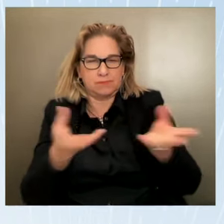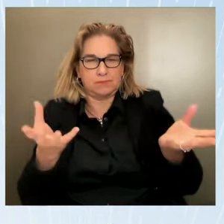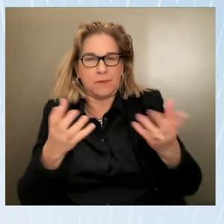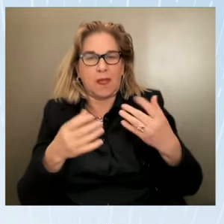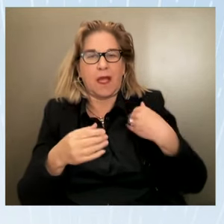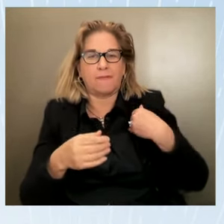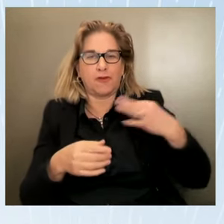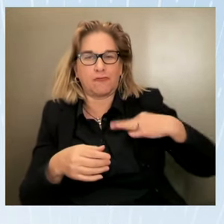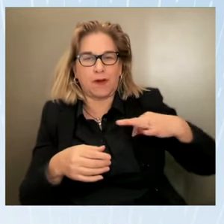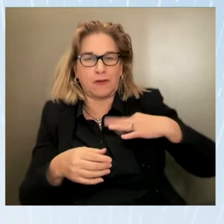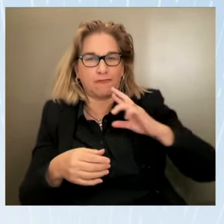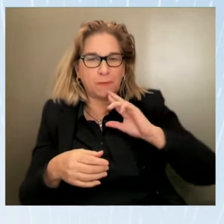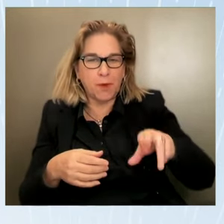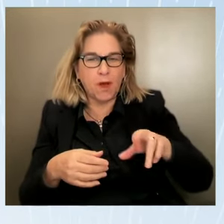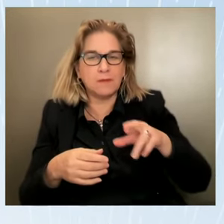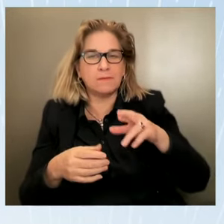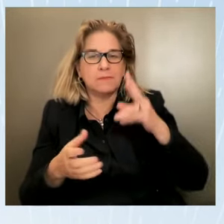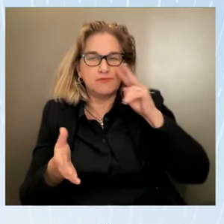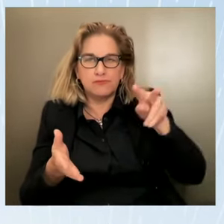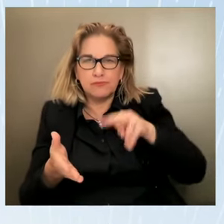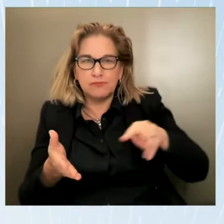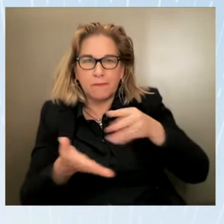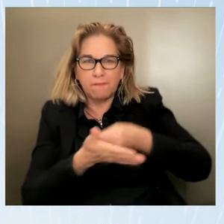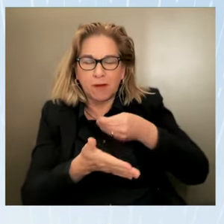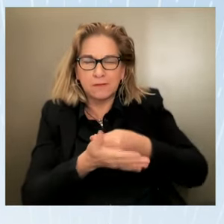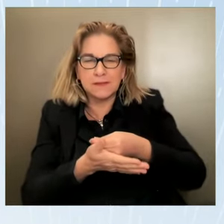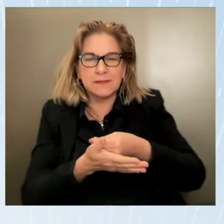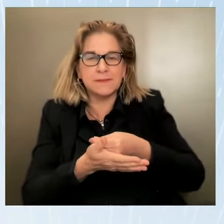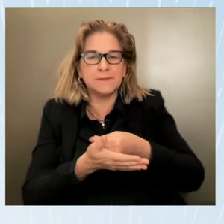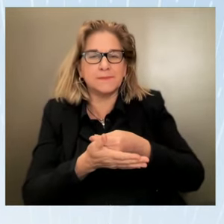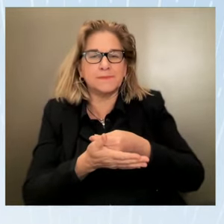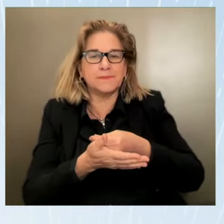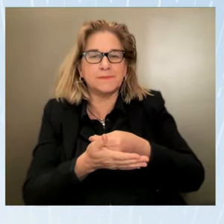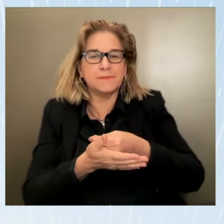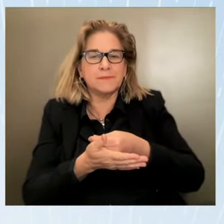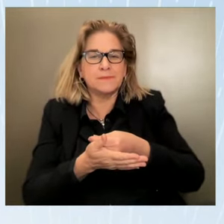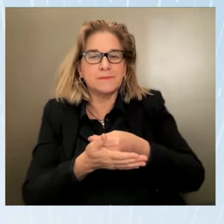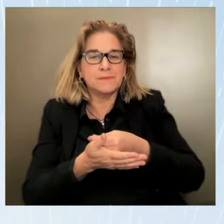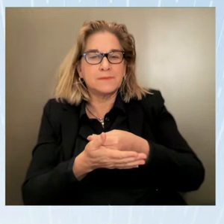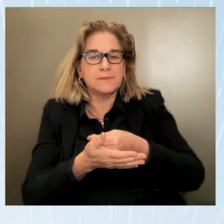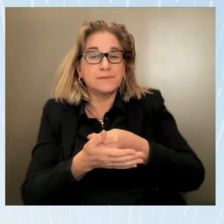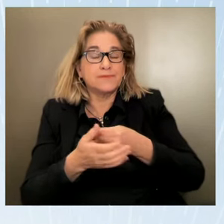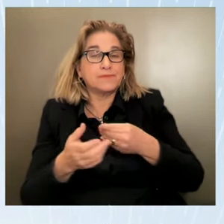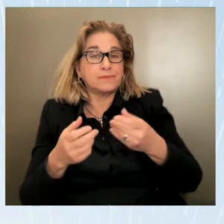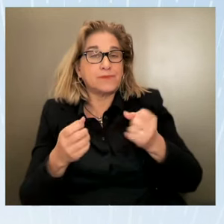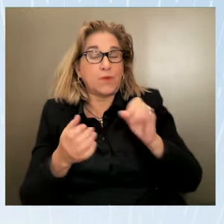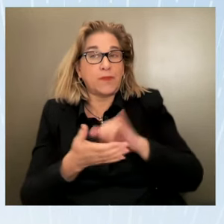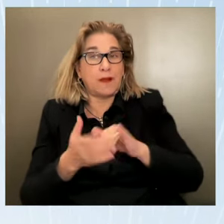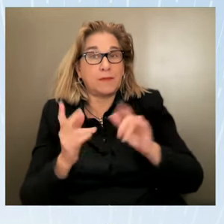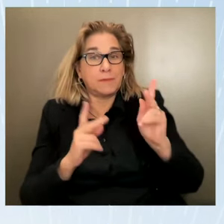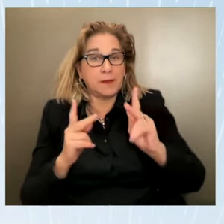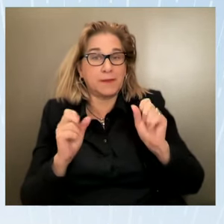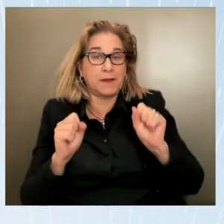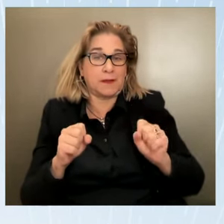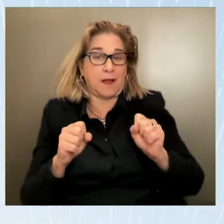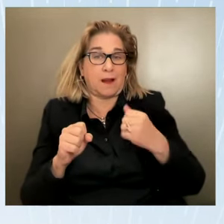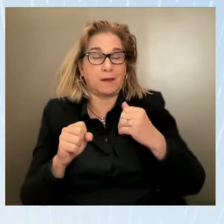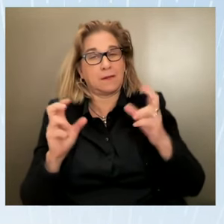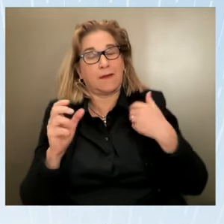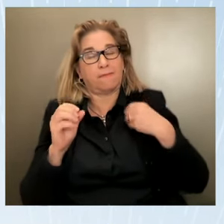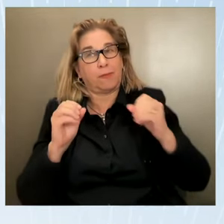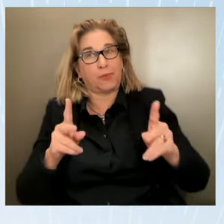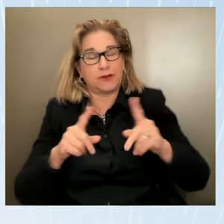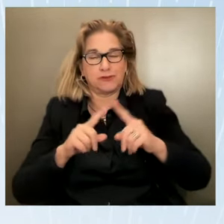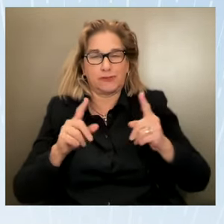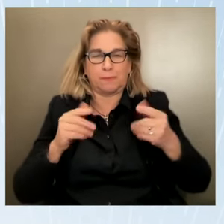lives. Finally, so many of you here today, including the recipients of the Presidential Award for Extraordinary Efforts